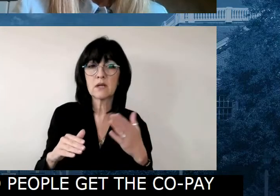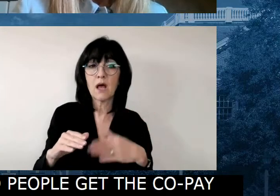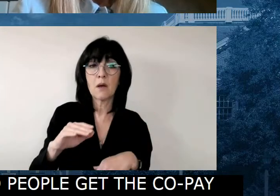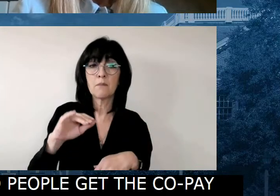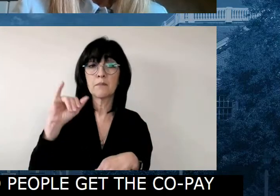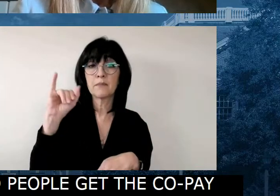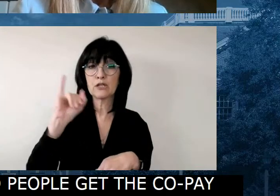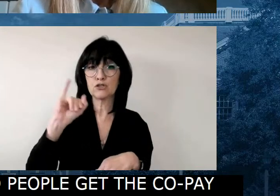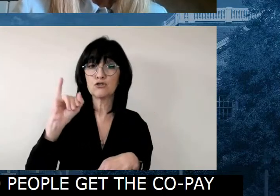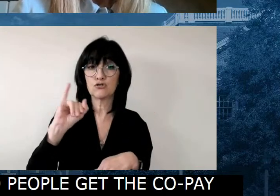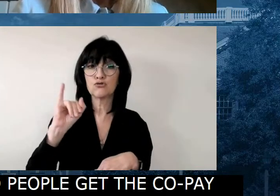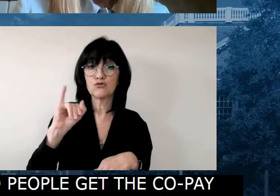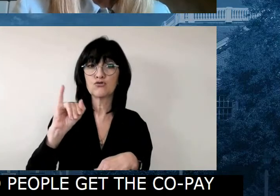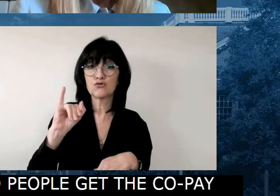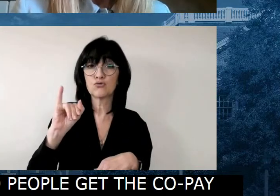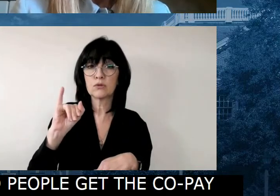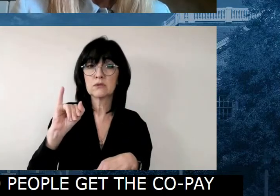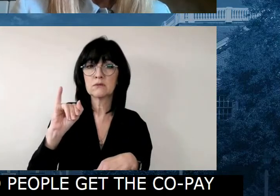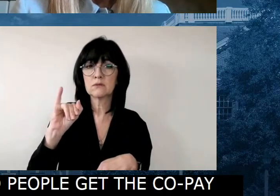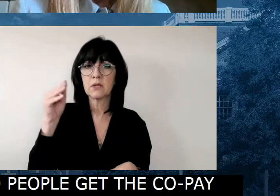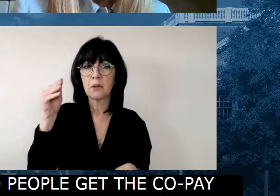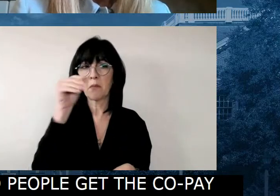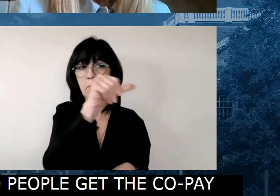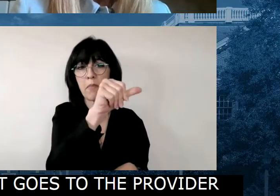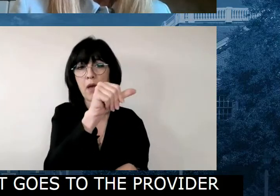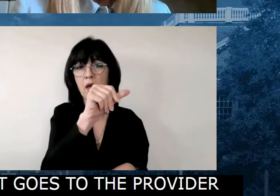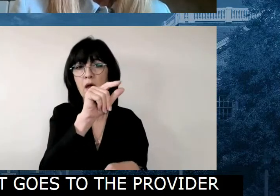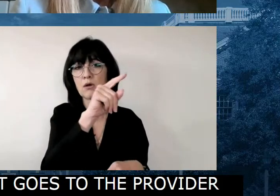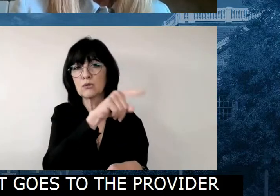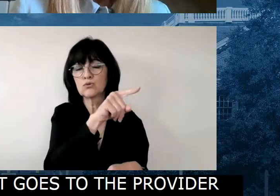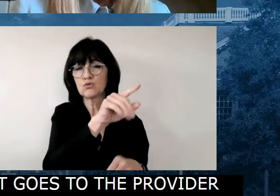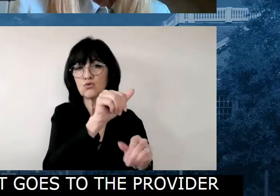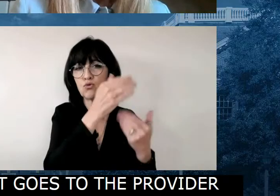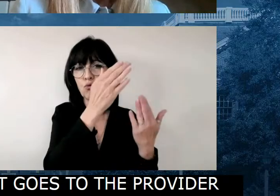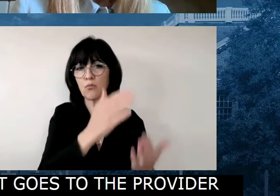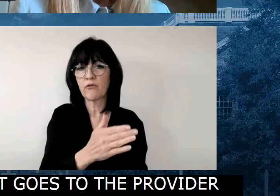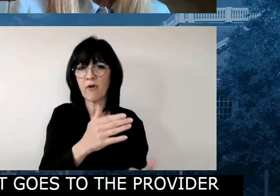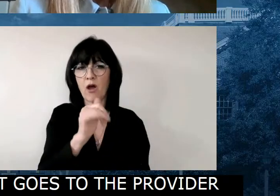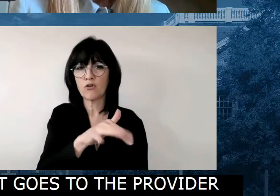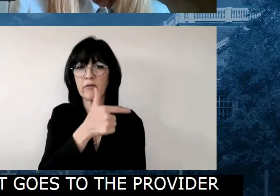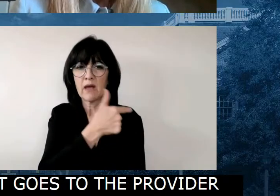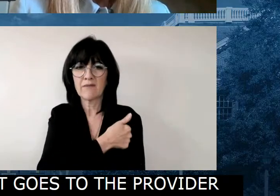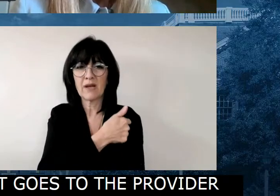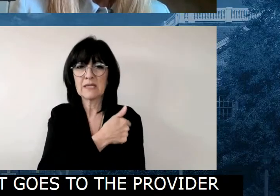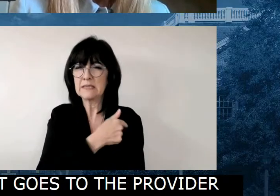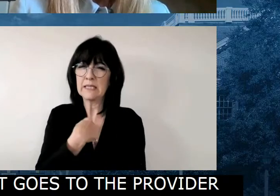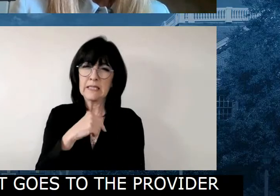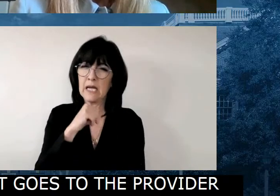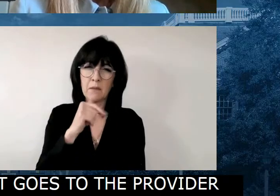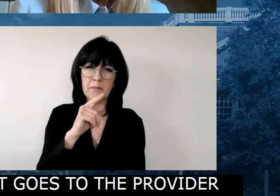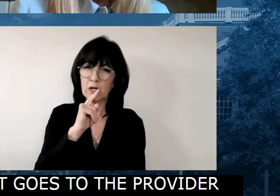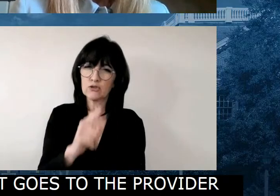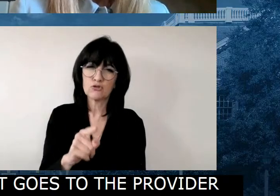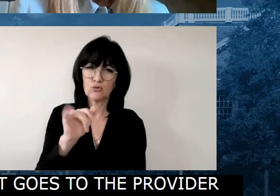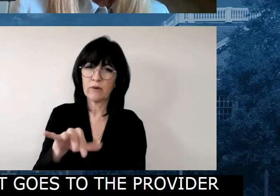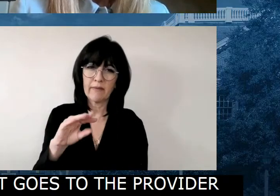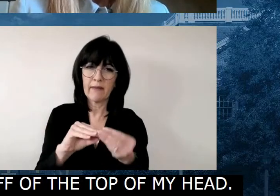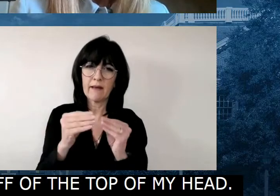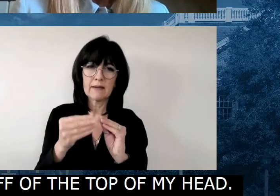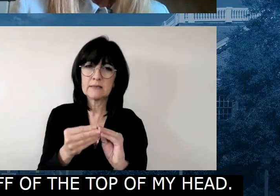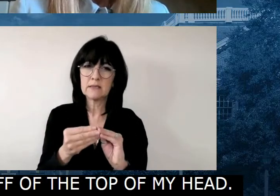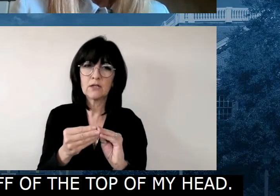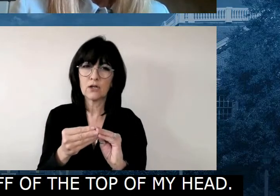that vaccine. But I don't know off the top of my head. We could try to get you a number there, and it strikes me to be a hard number